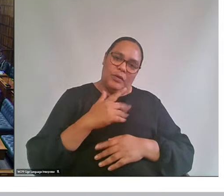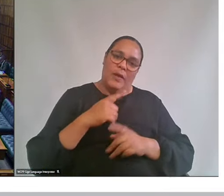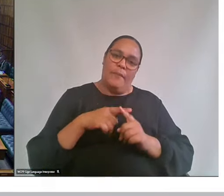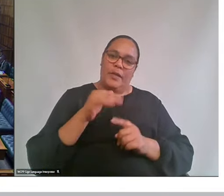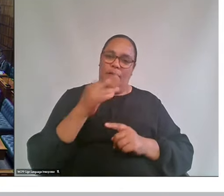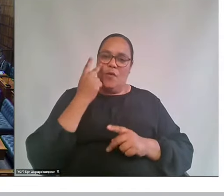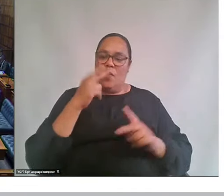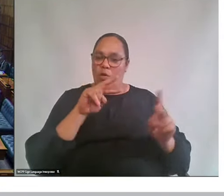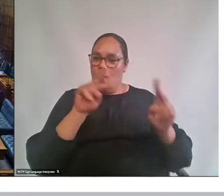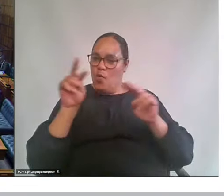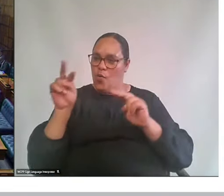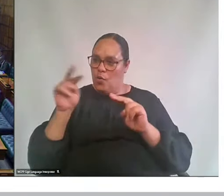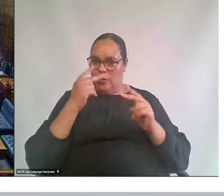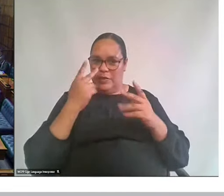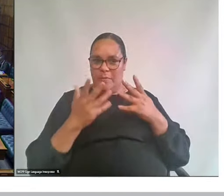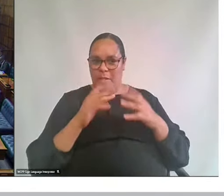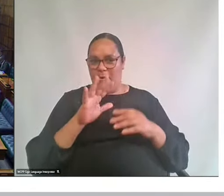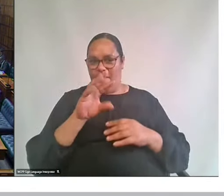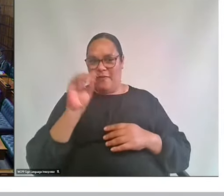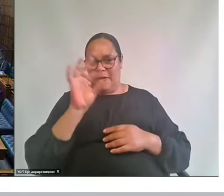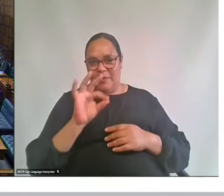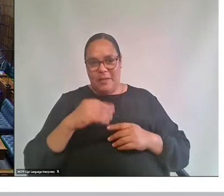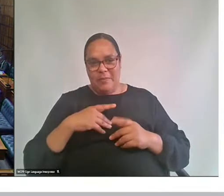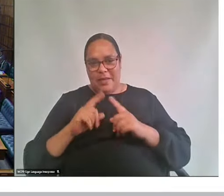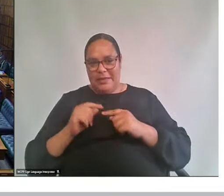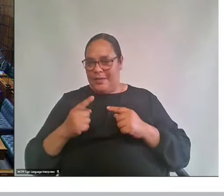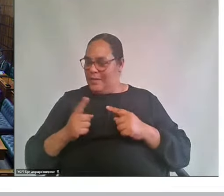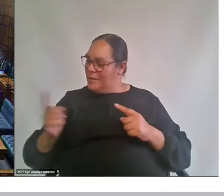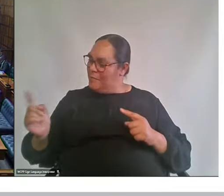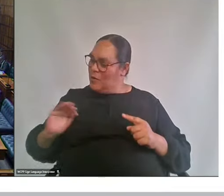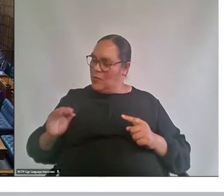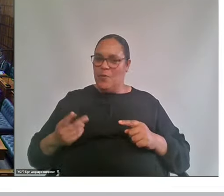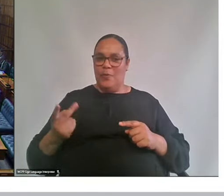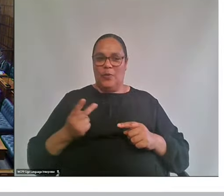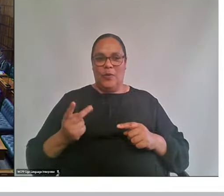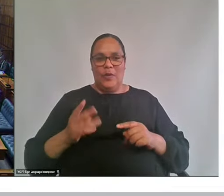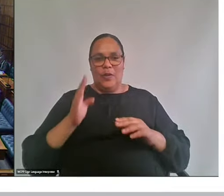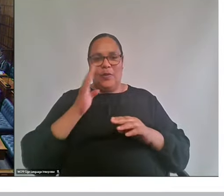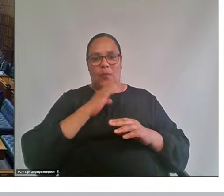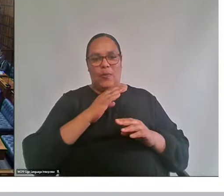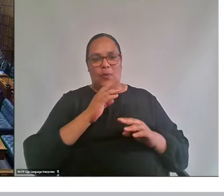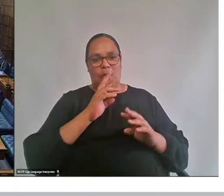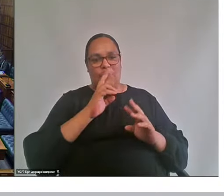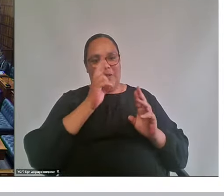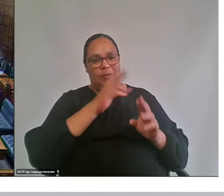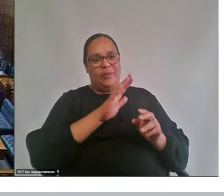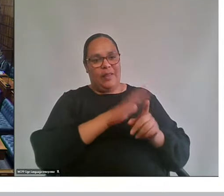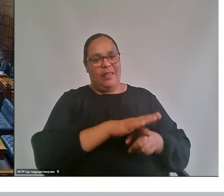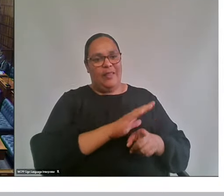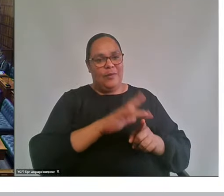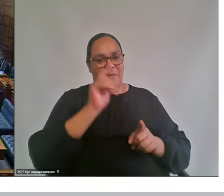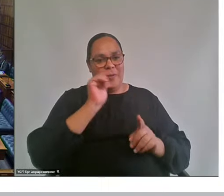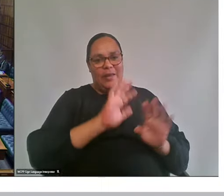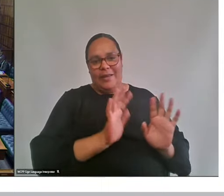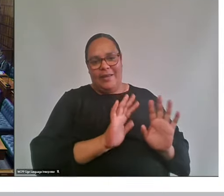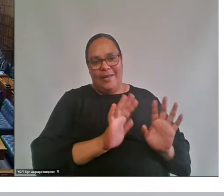look around you'll see that probably 50% of my teia are women too no disrespect to the gentlemen